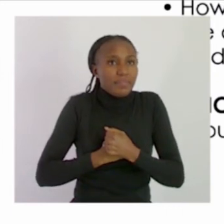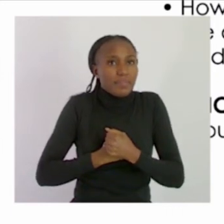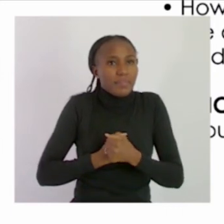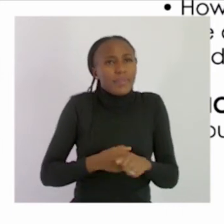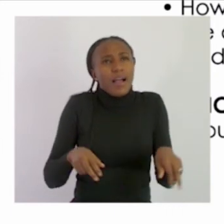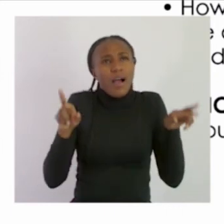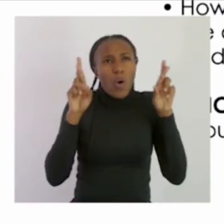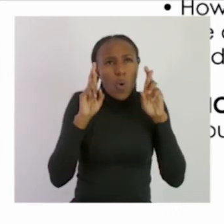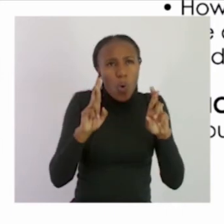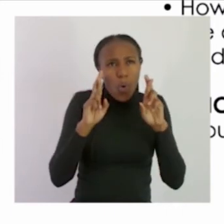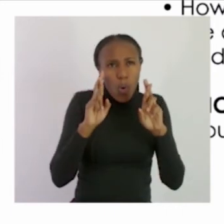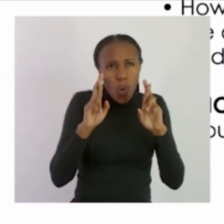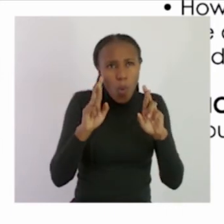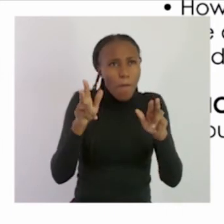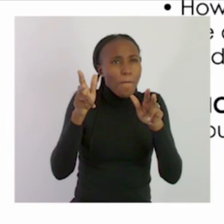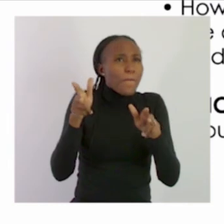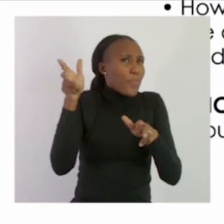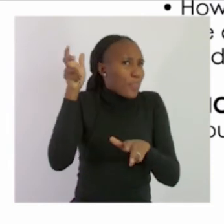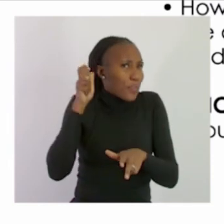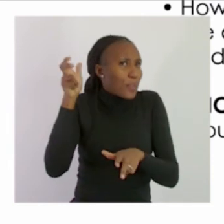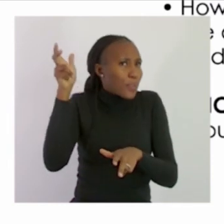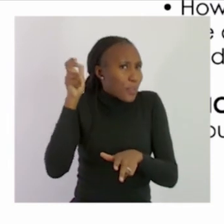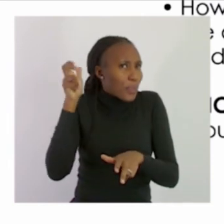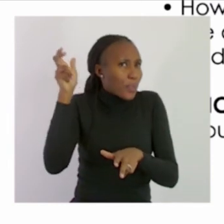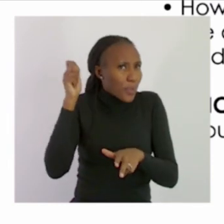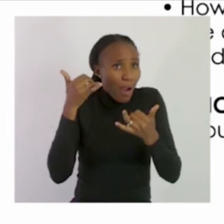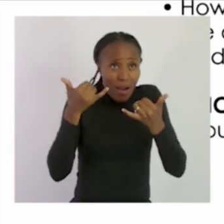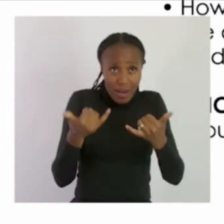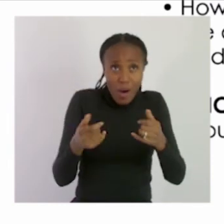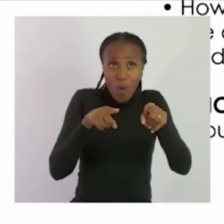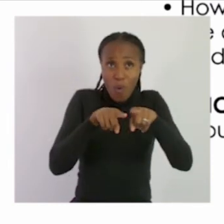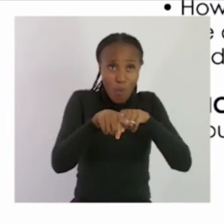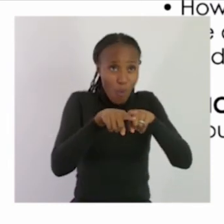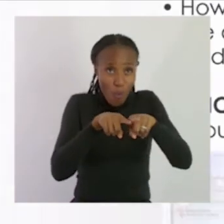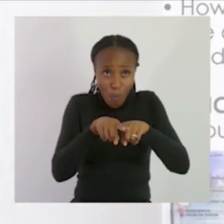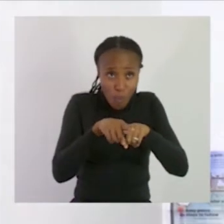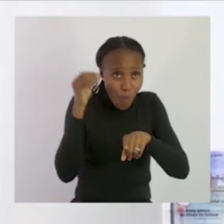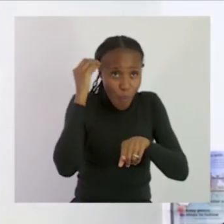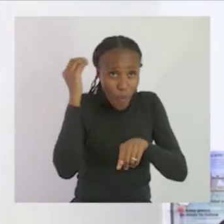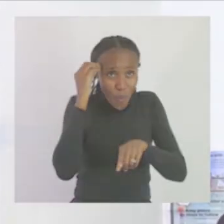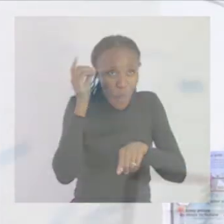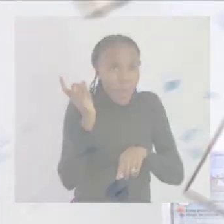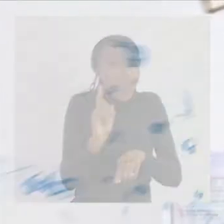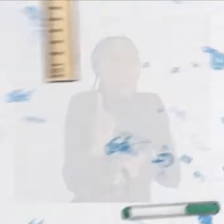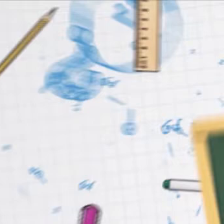hope you have listened very well. Let's taste our knowledge.